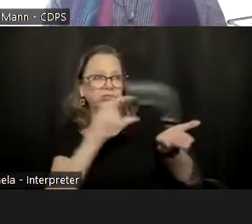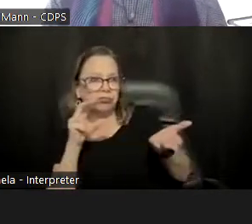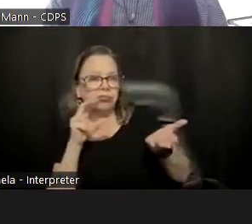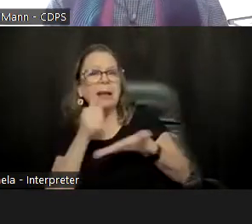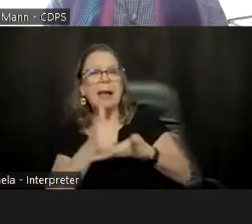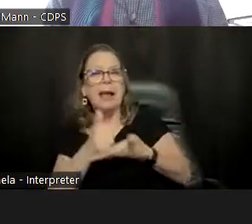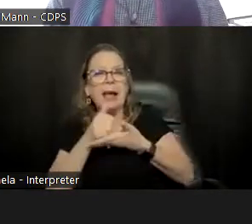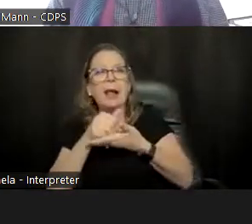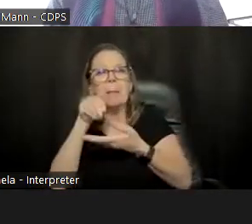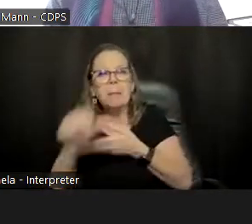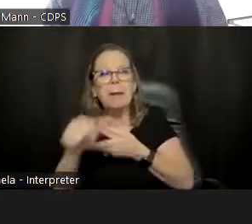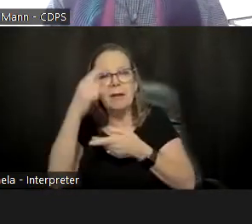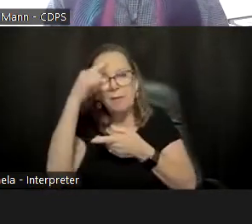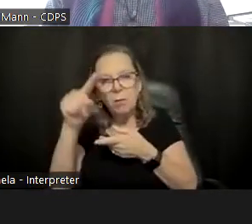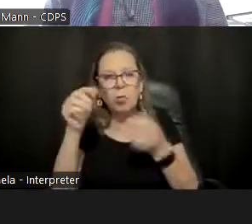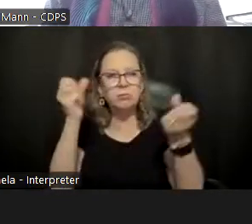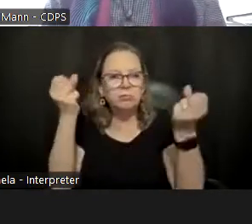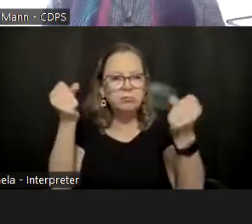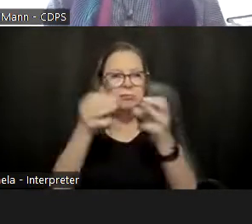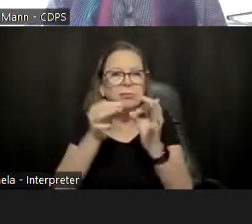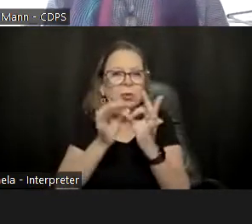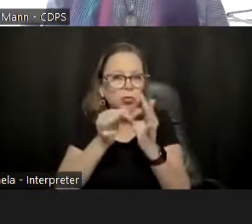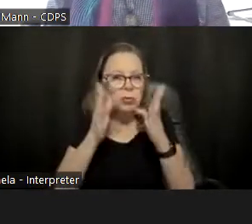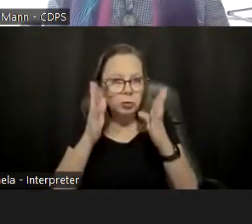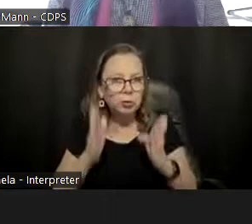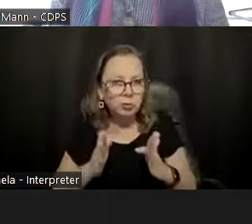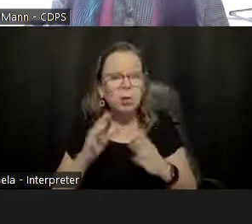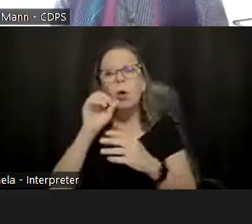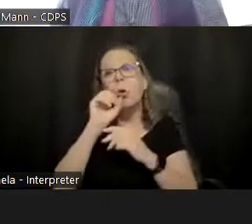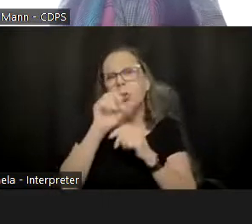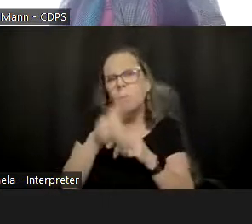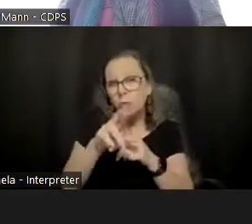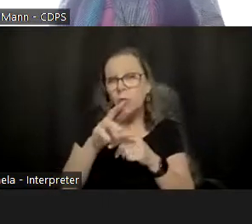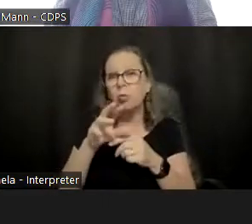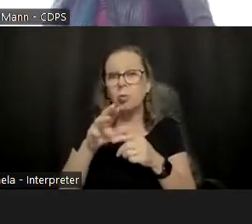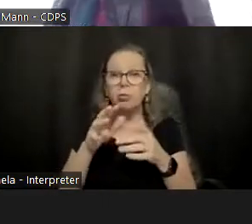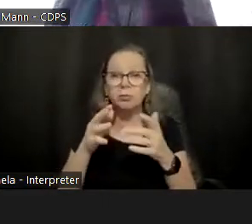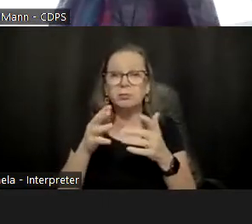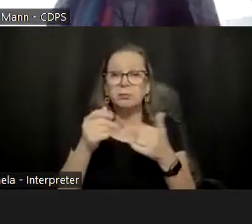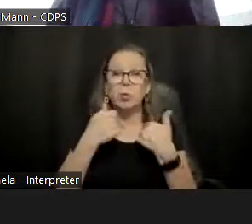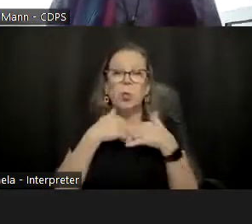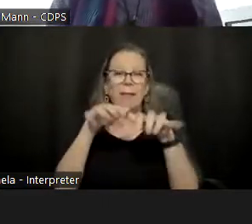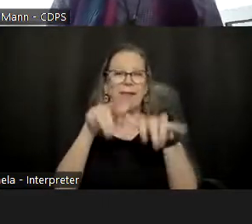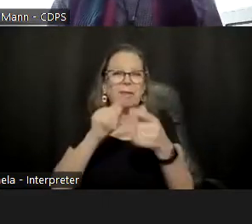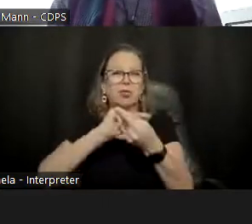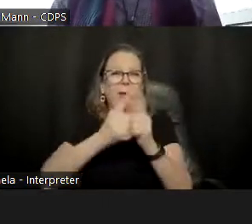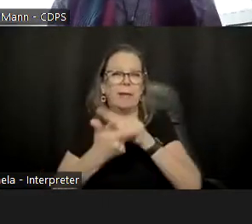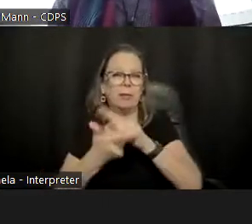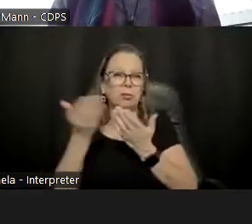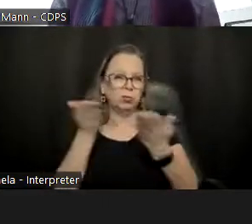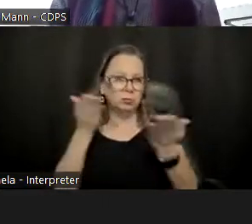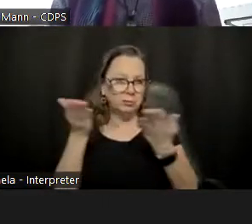Language interpreting services, or their translation services as well.